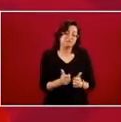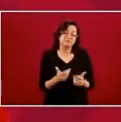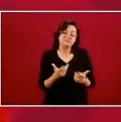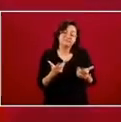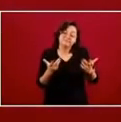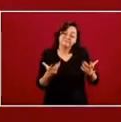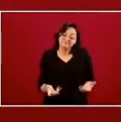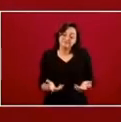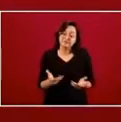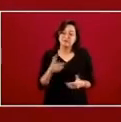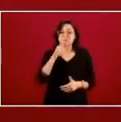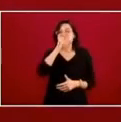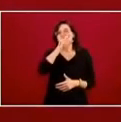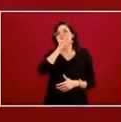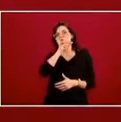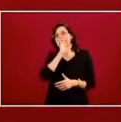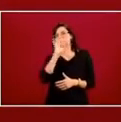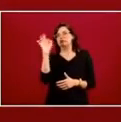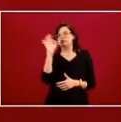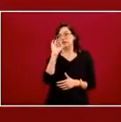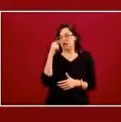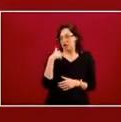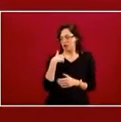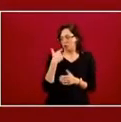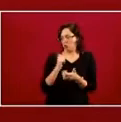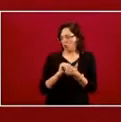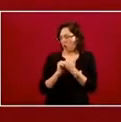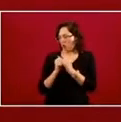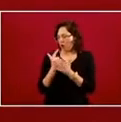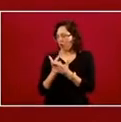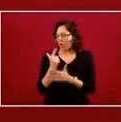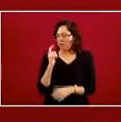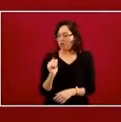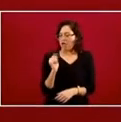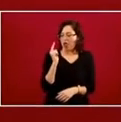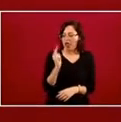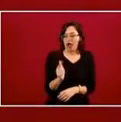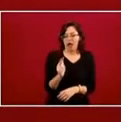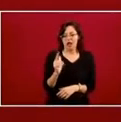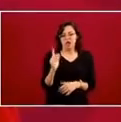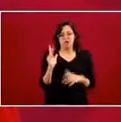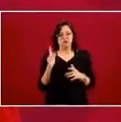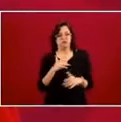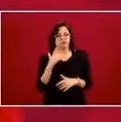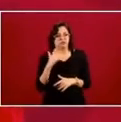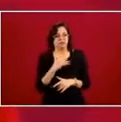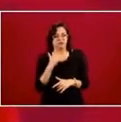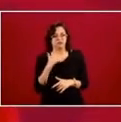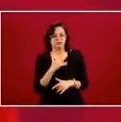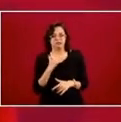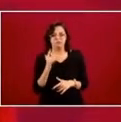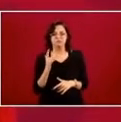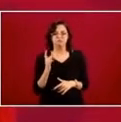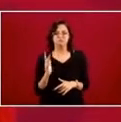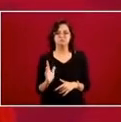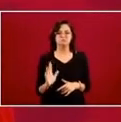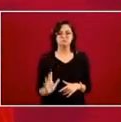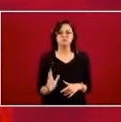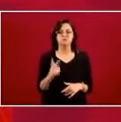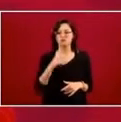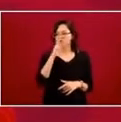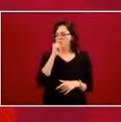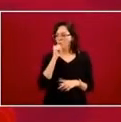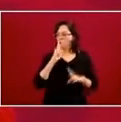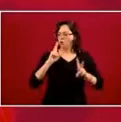if someone has a legitimate doubt or legitimate reasons to believe that he might or